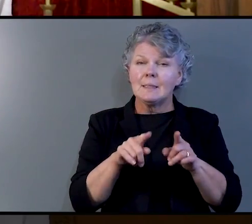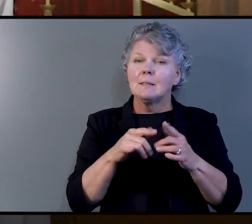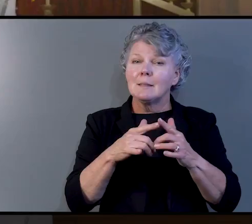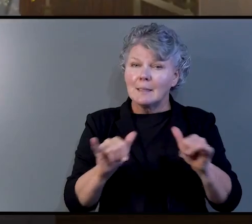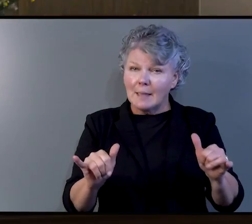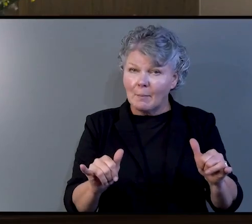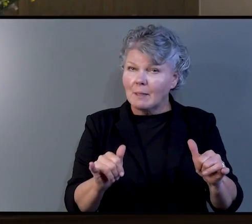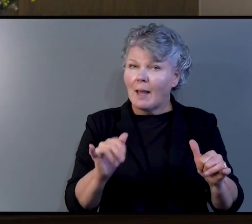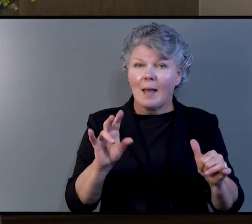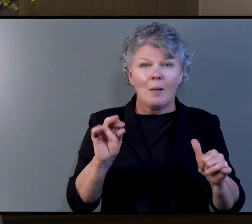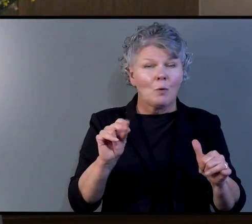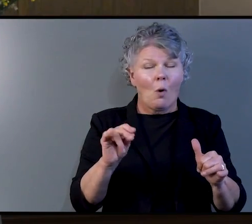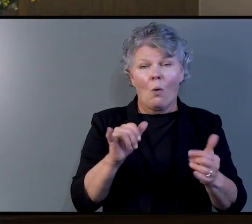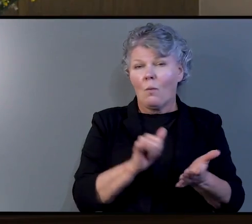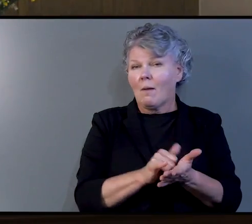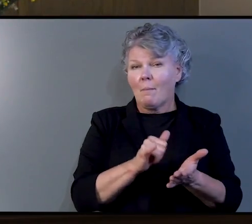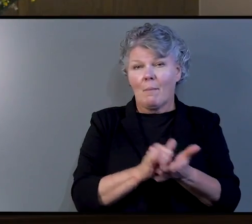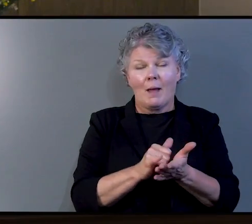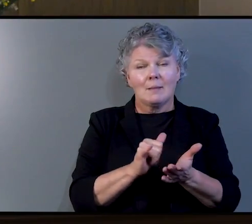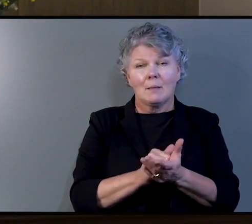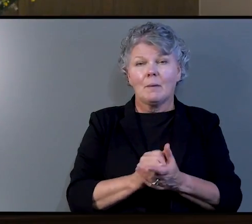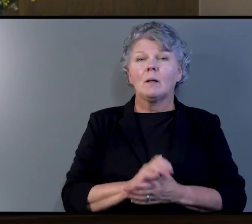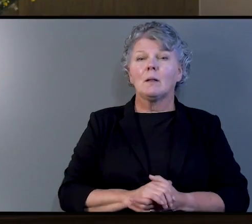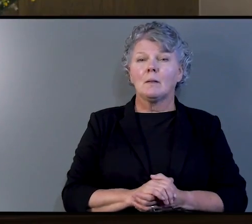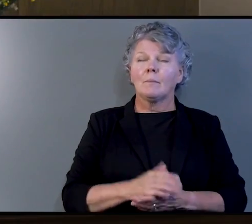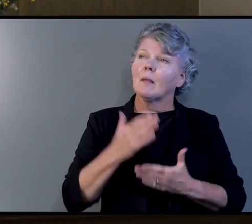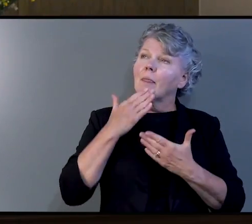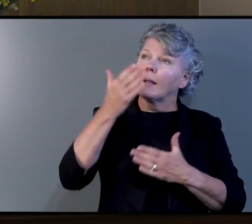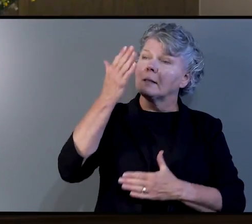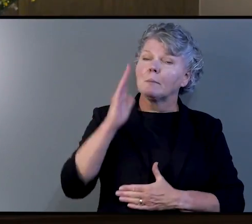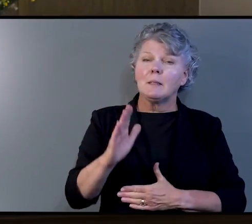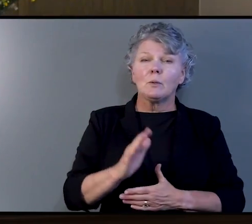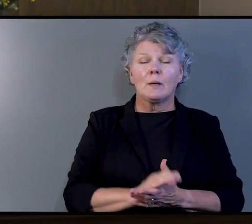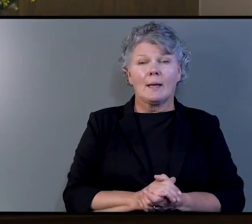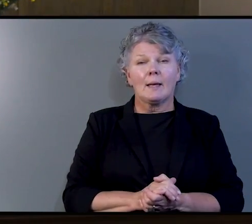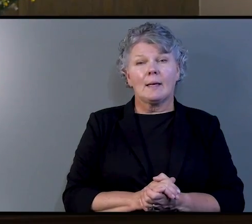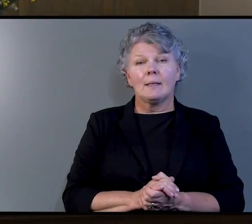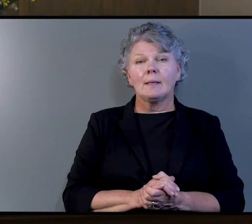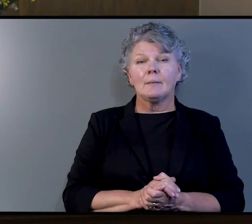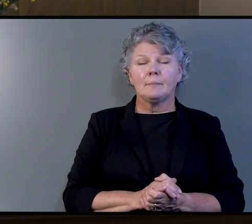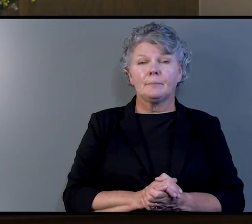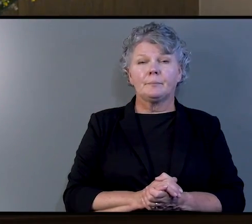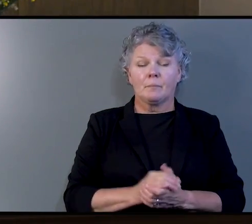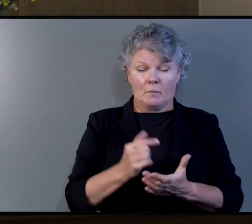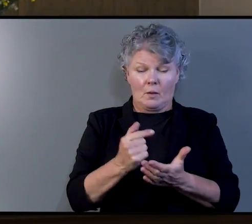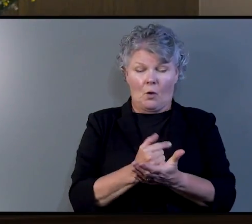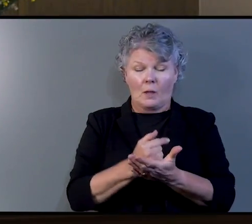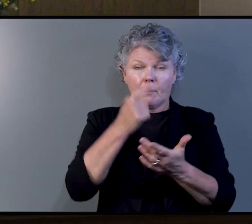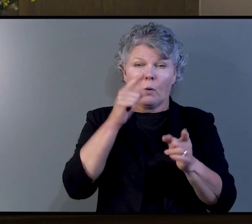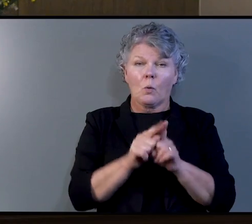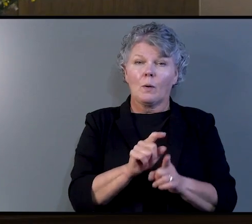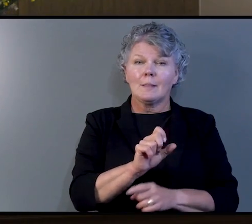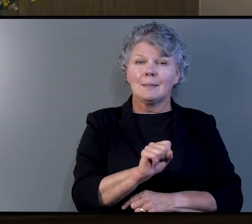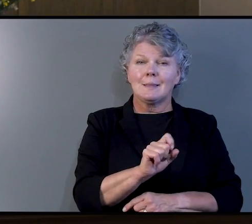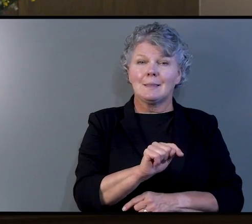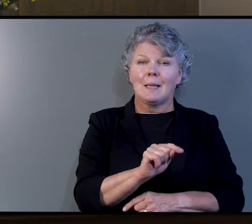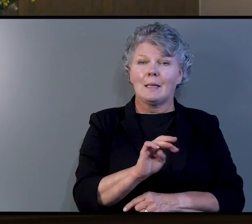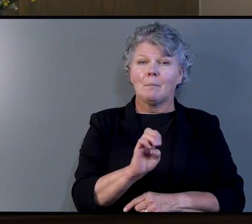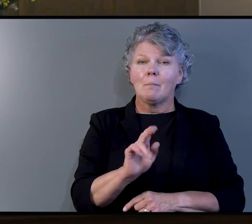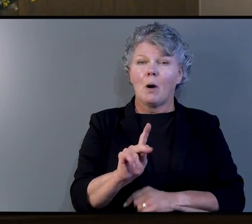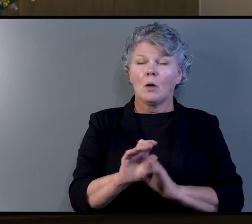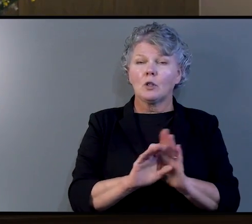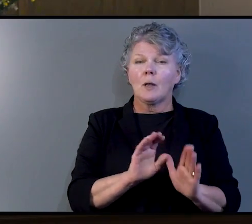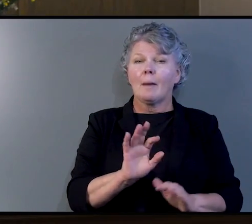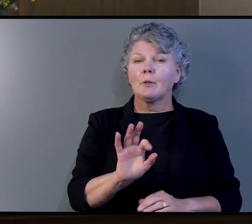water. This is the word of the Lord. Thanks be to God. The Holy Gospel is according to St. Mark, the